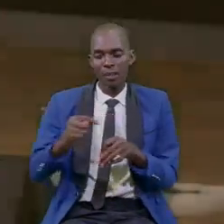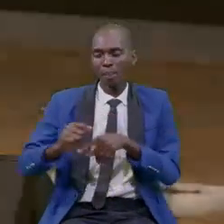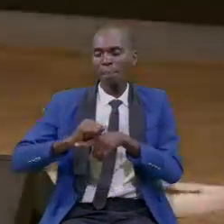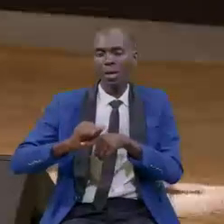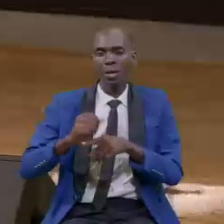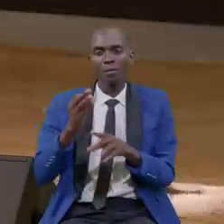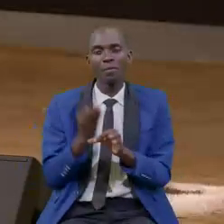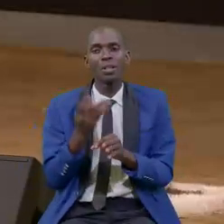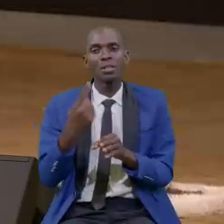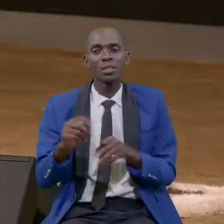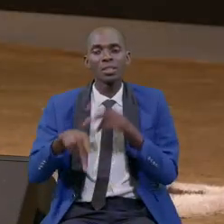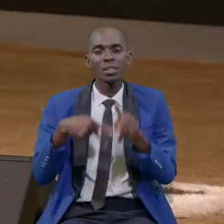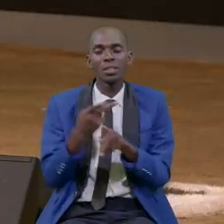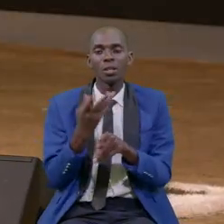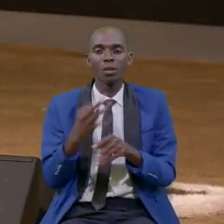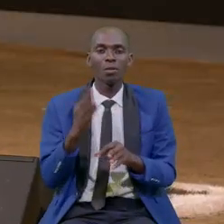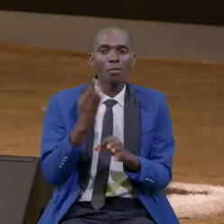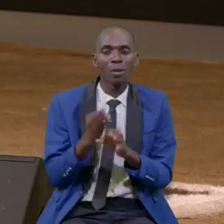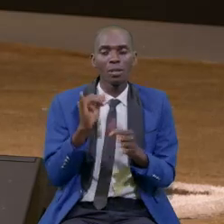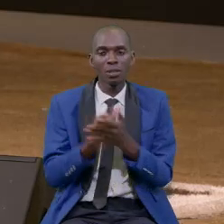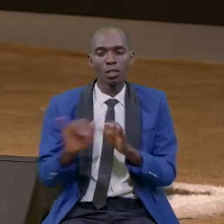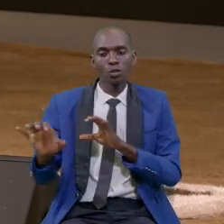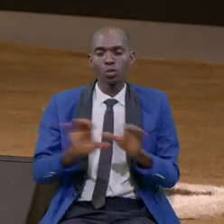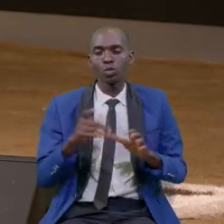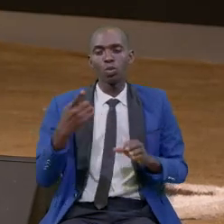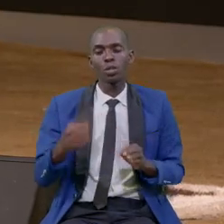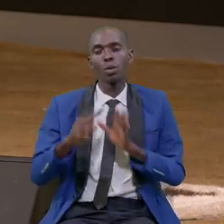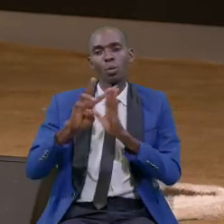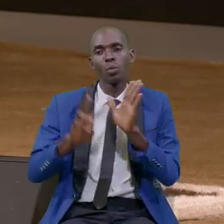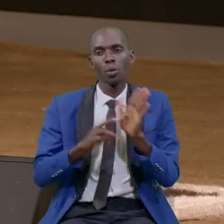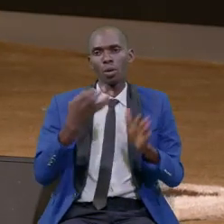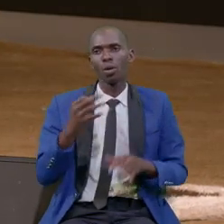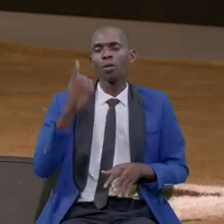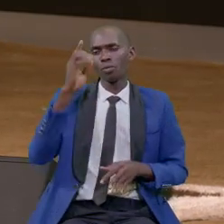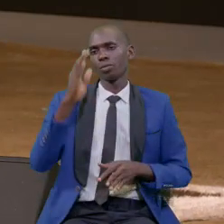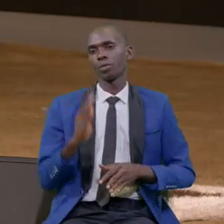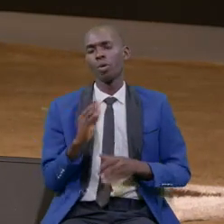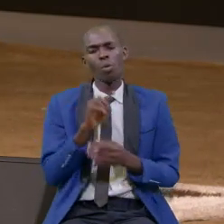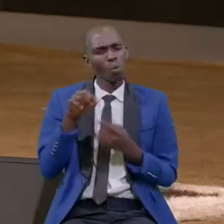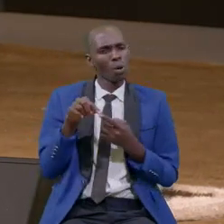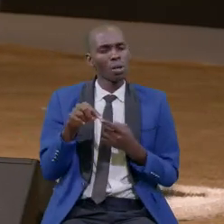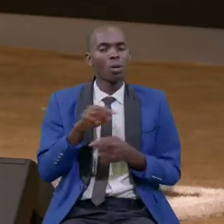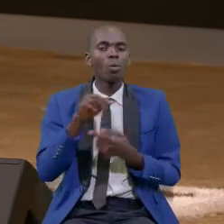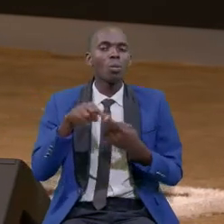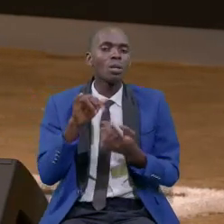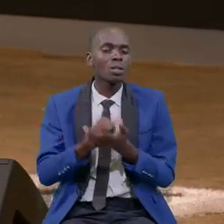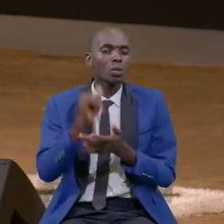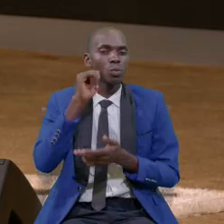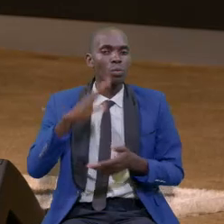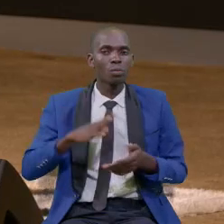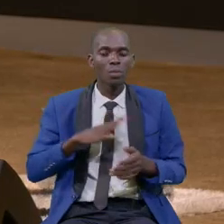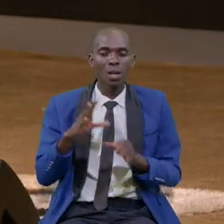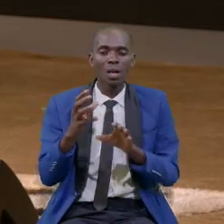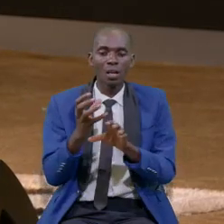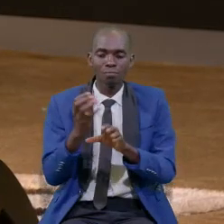of faith that does the will of God. It says, when was that? When she had received